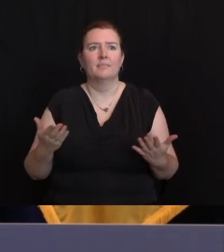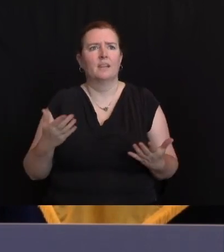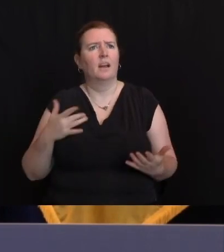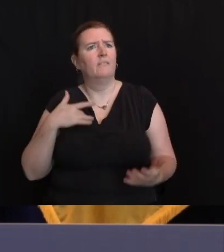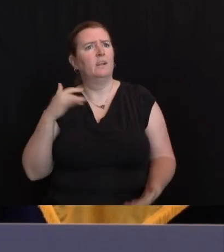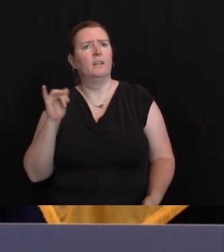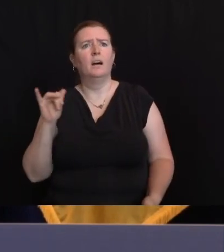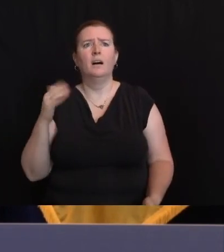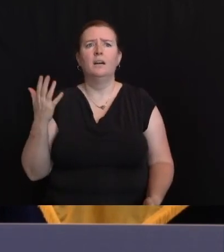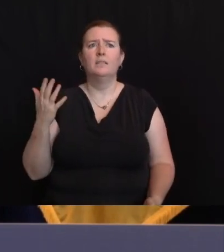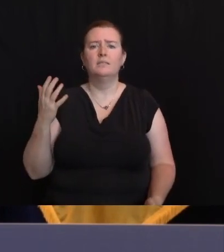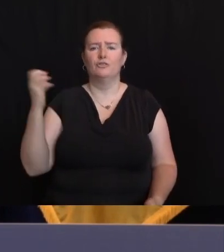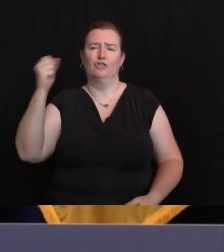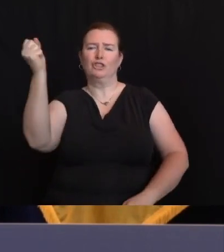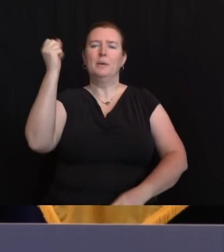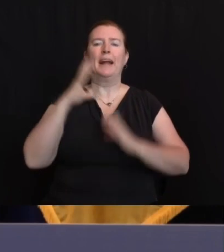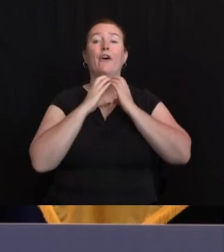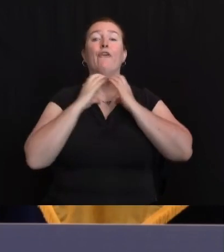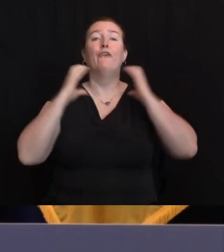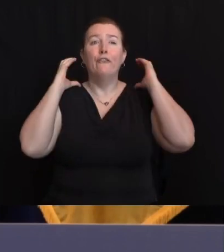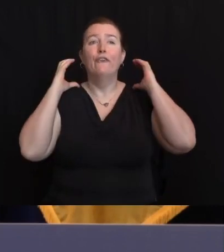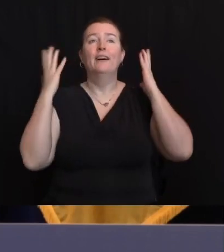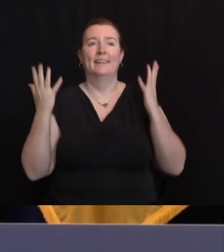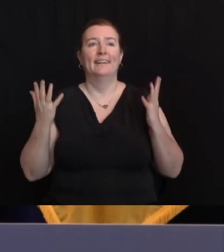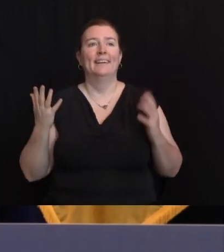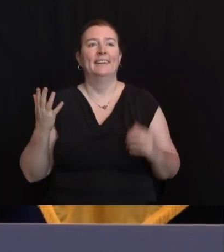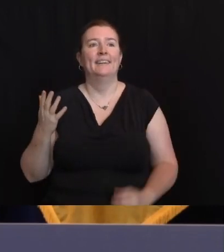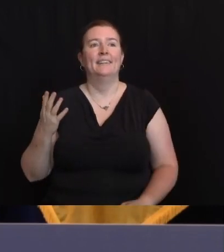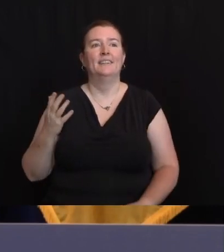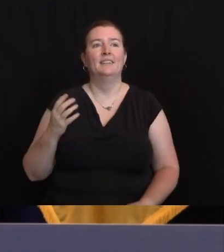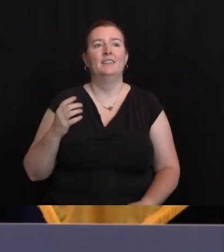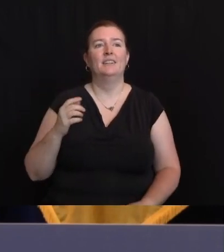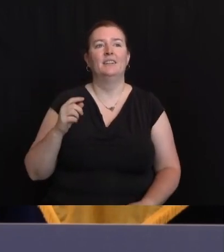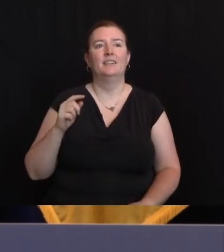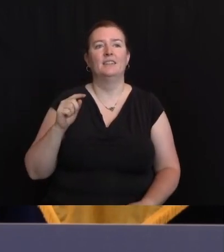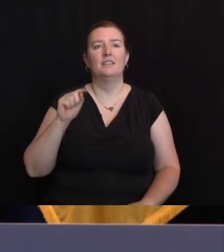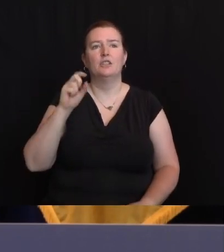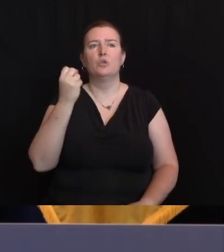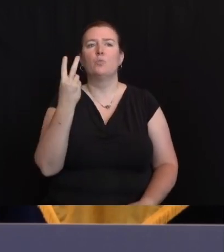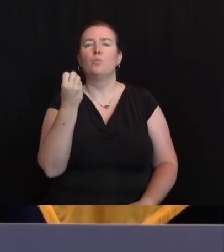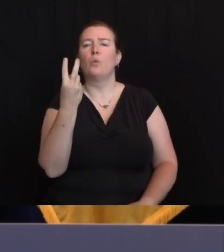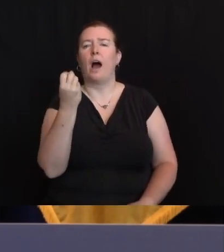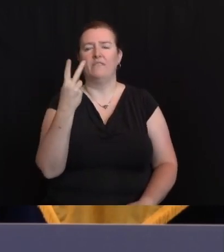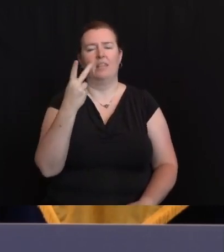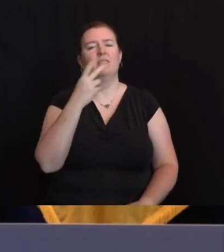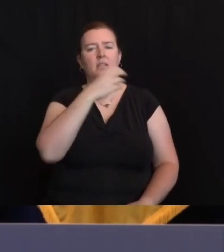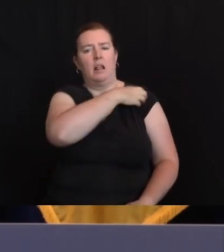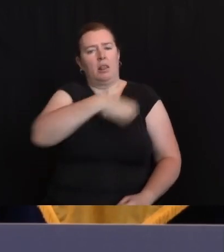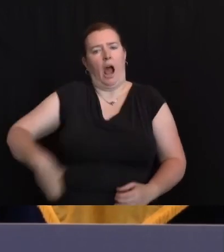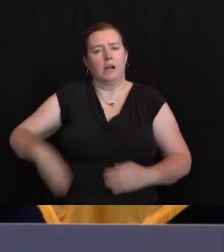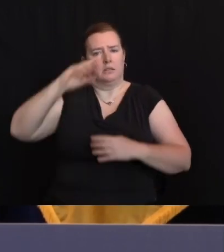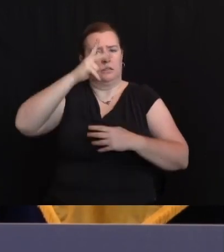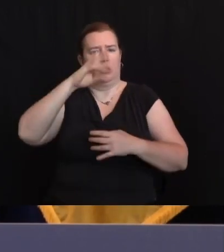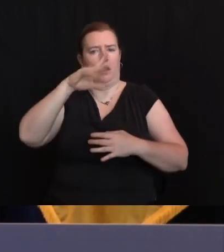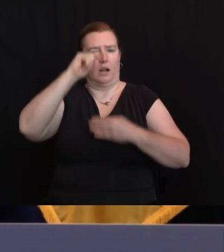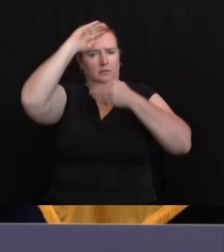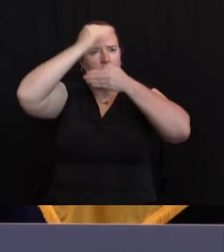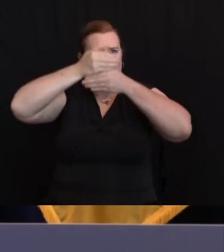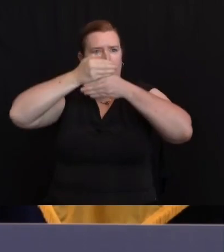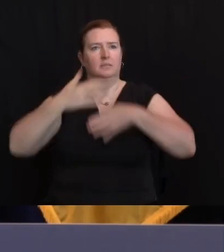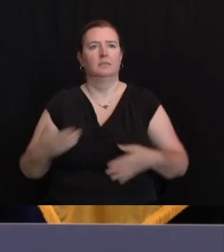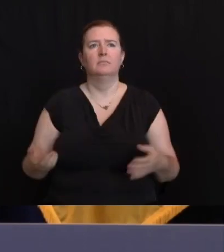quote Shakespeare, "For the rain, if it raineth every day." But I know we are moving forward to better